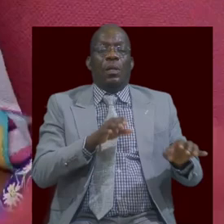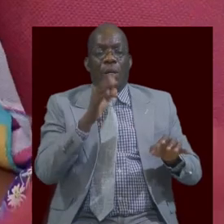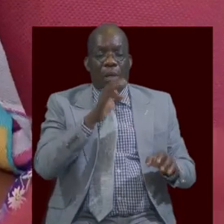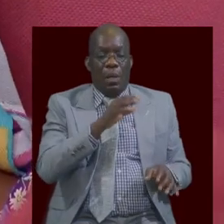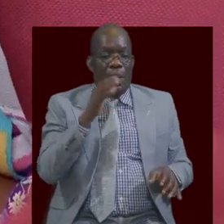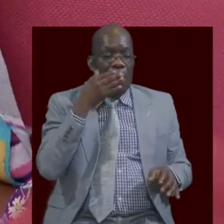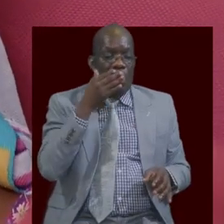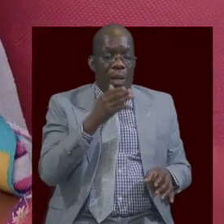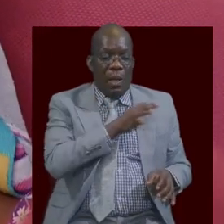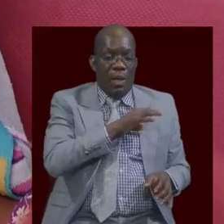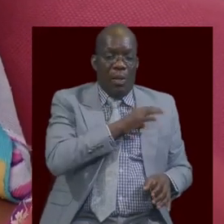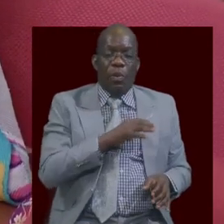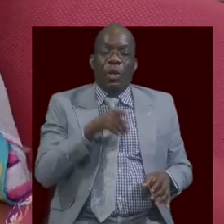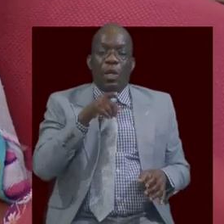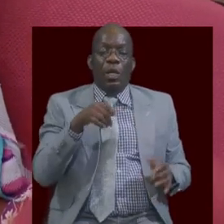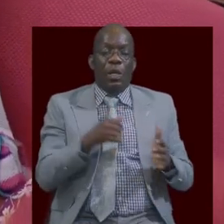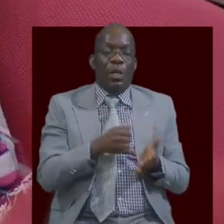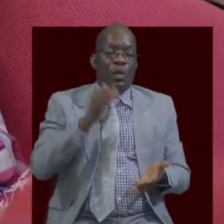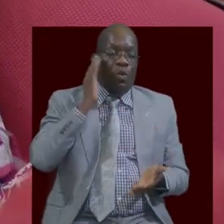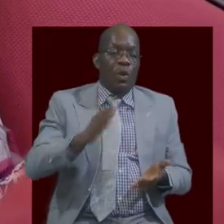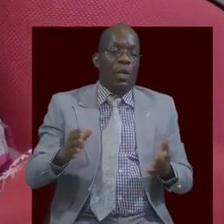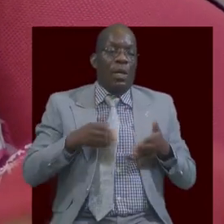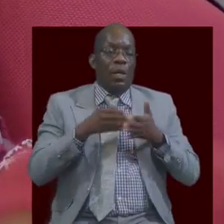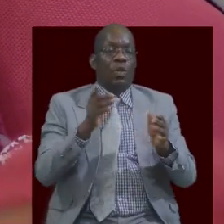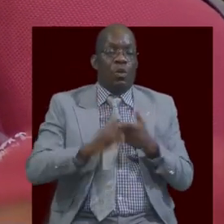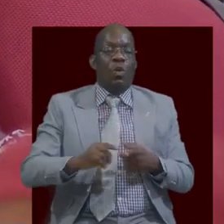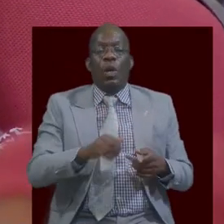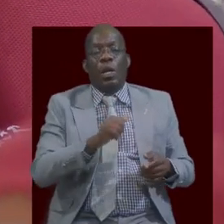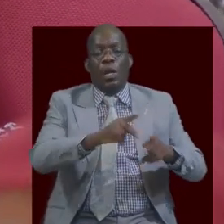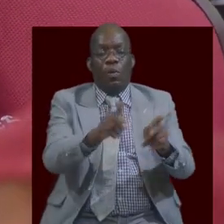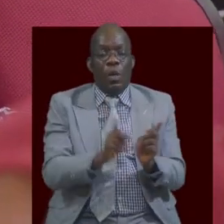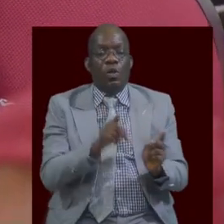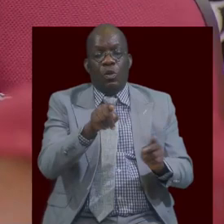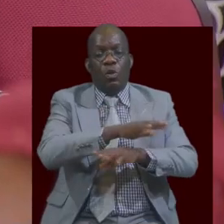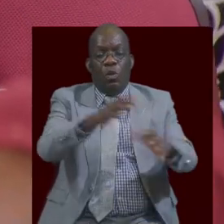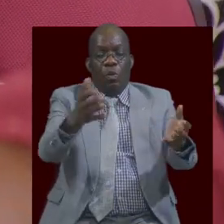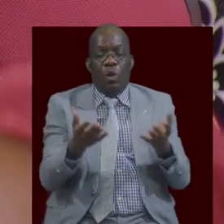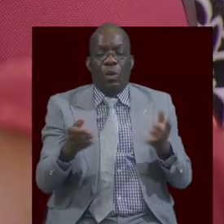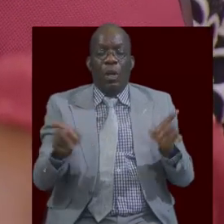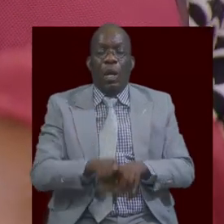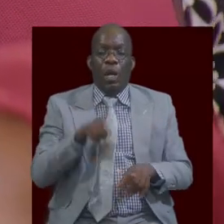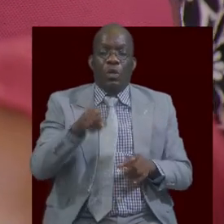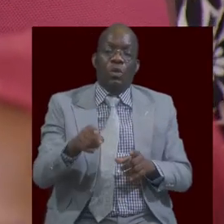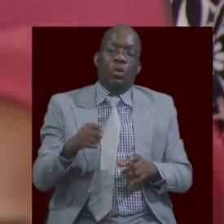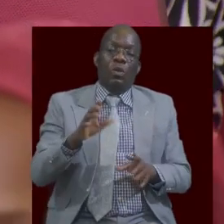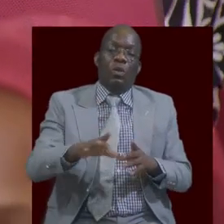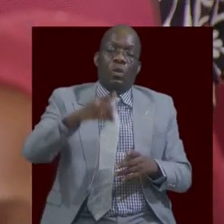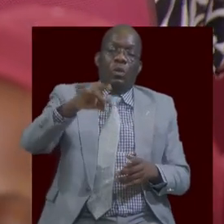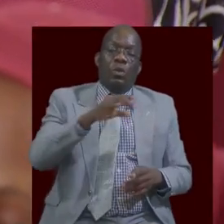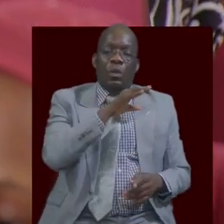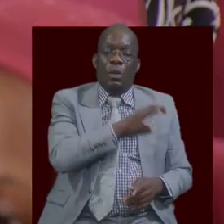or dreaming of. Choose virtue. As you choose Christ and as virtue,